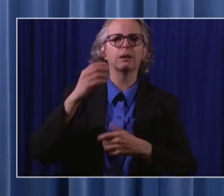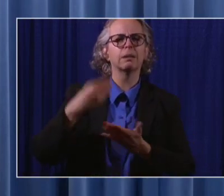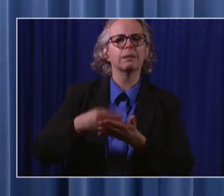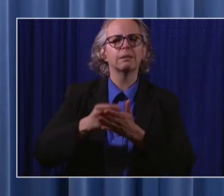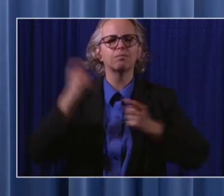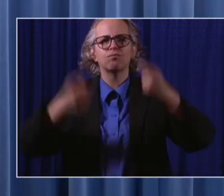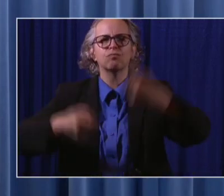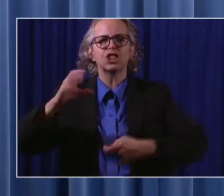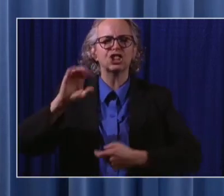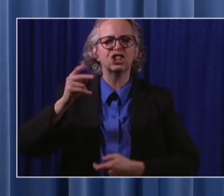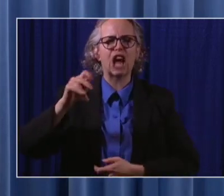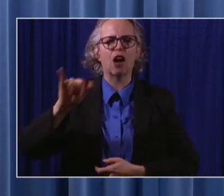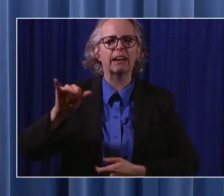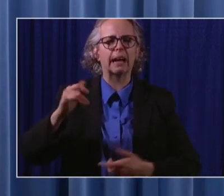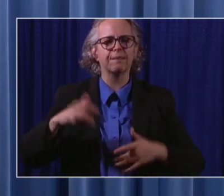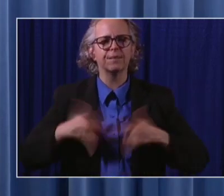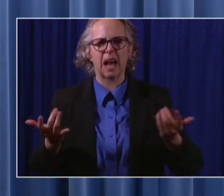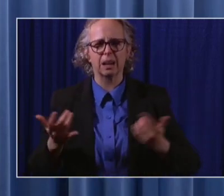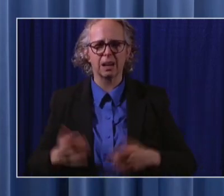cases, 51.